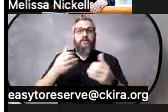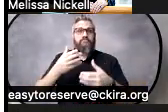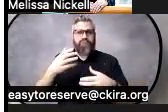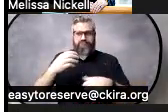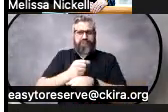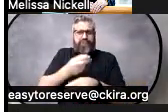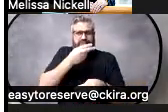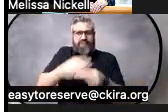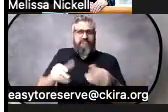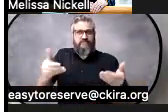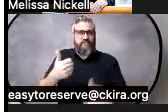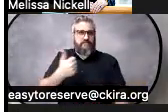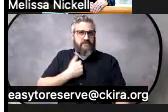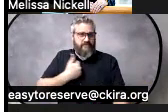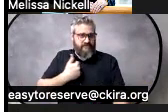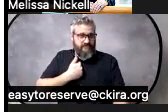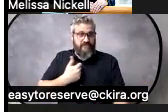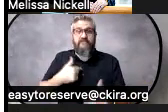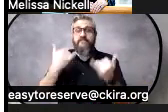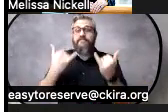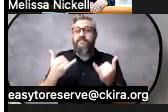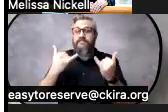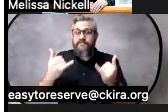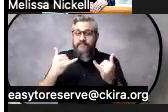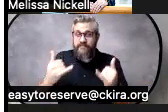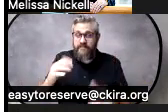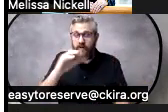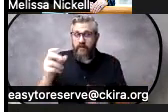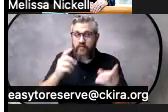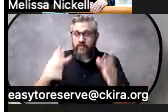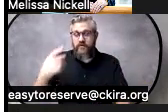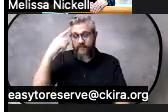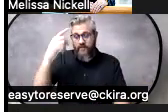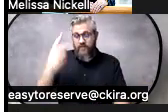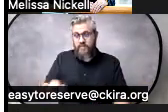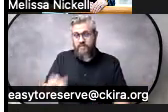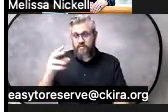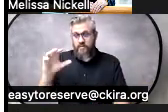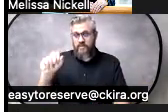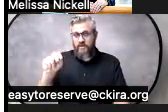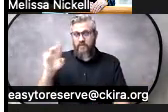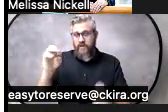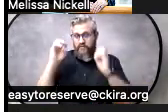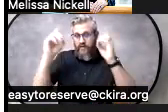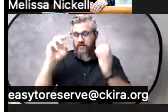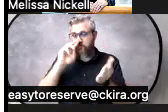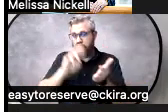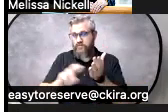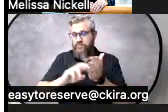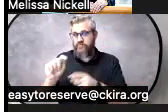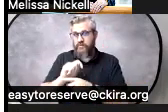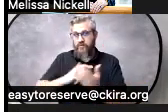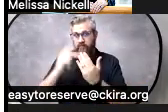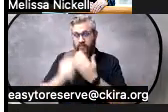introduce myself to each of you. I'm currently a program co-director for 2 cancer education and research training programs at